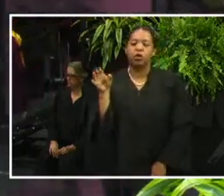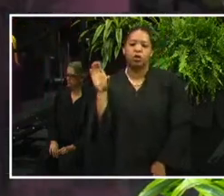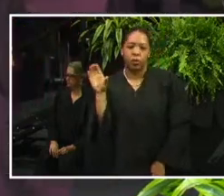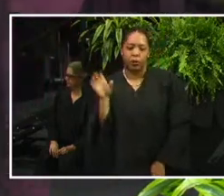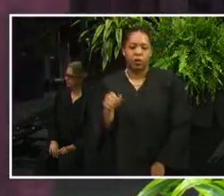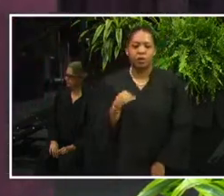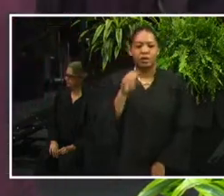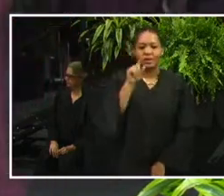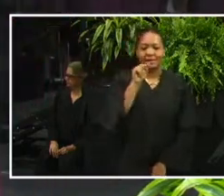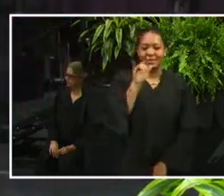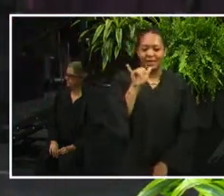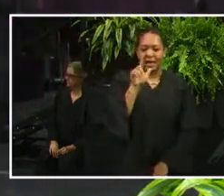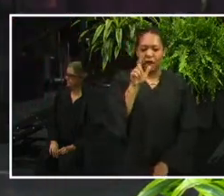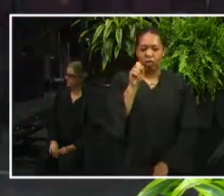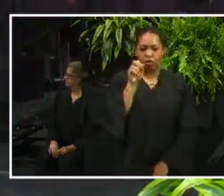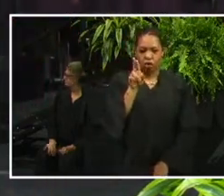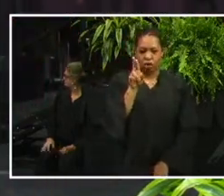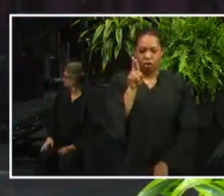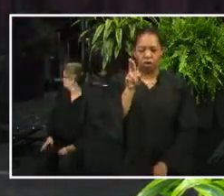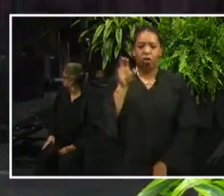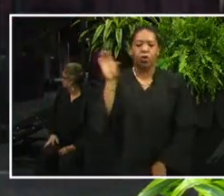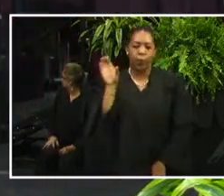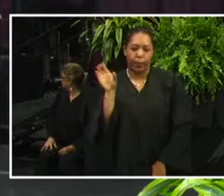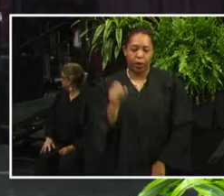Taylor Elizabeth Cooper.